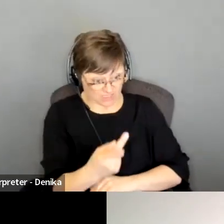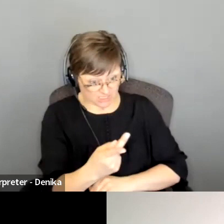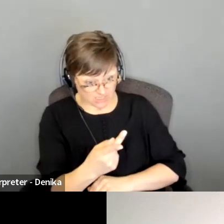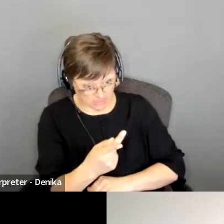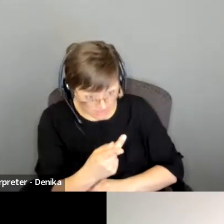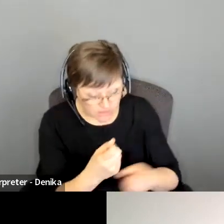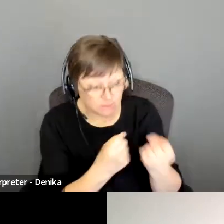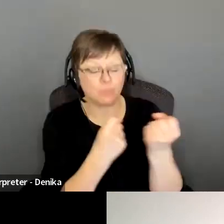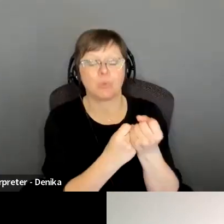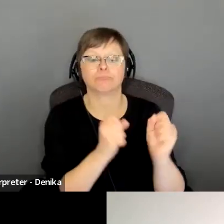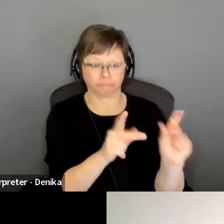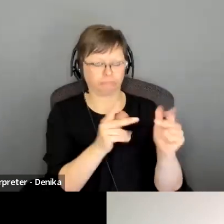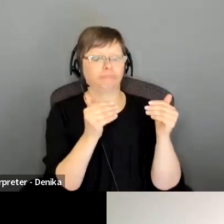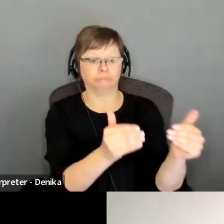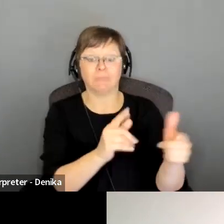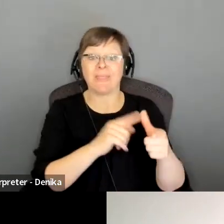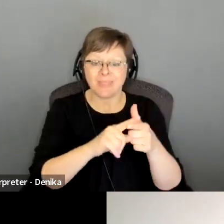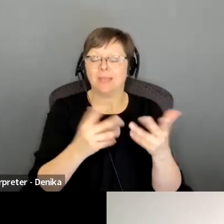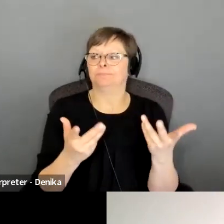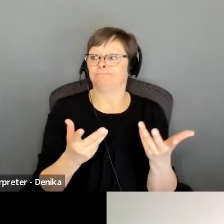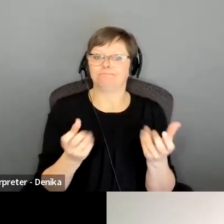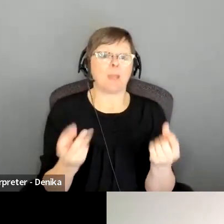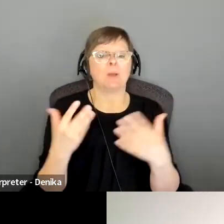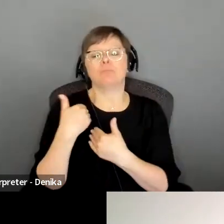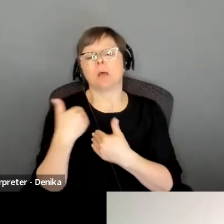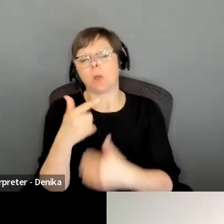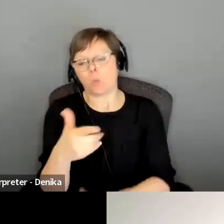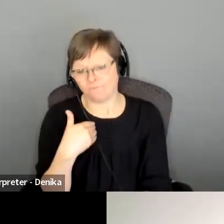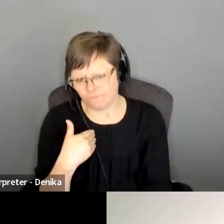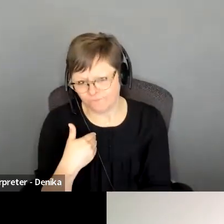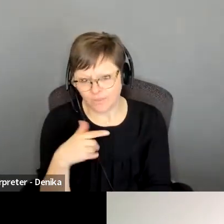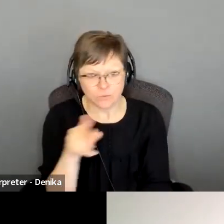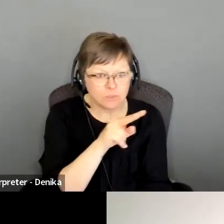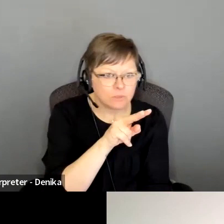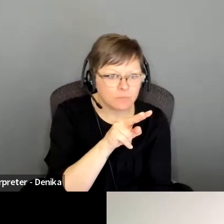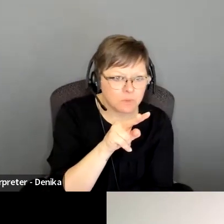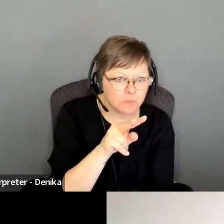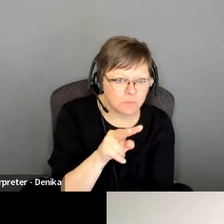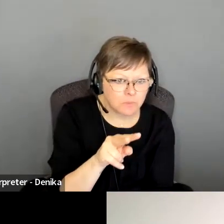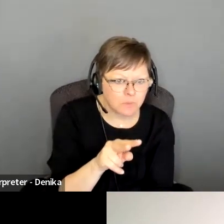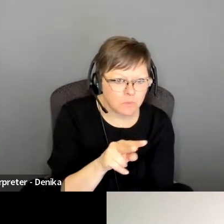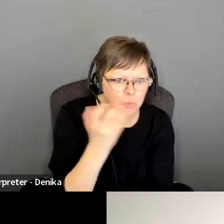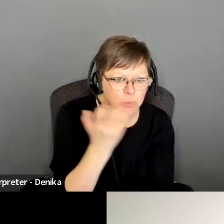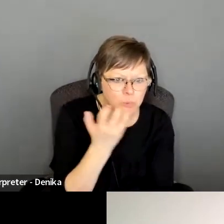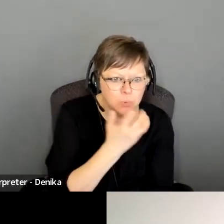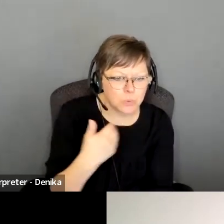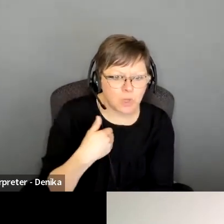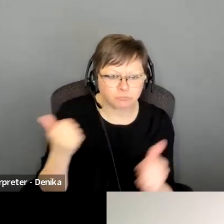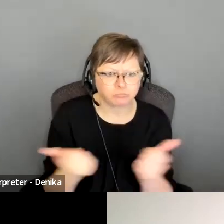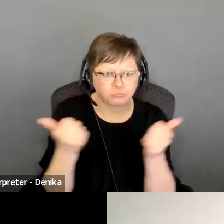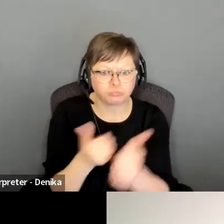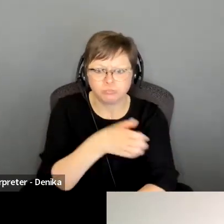does determine the level of accountability. Again, with folks who realize, oh, on this, there's a lot of power that I have within this space. How does